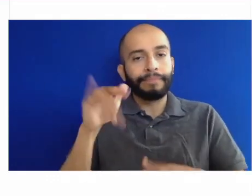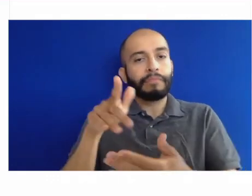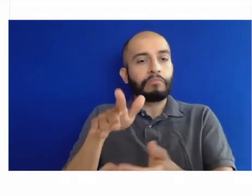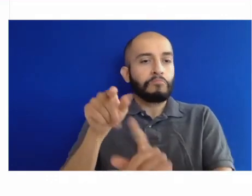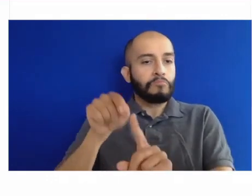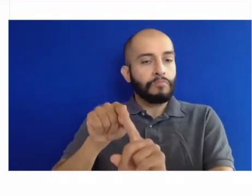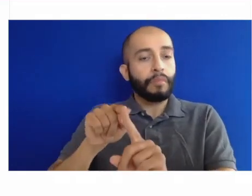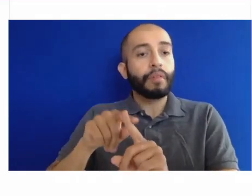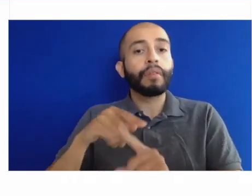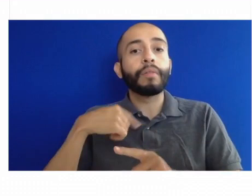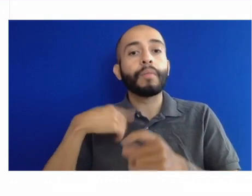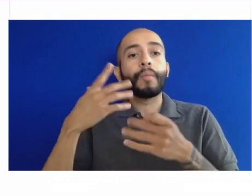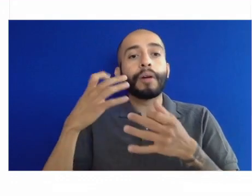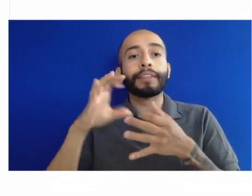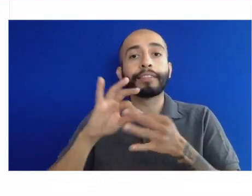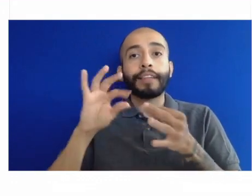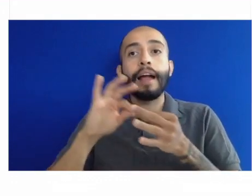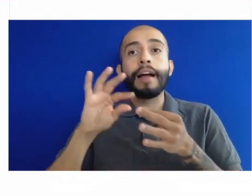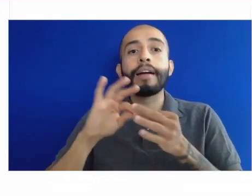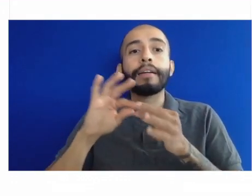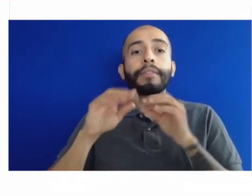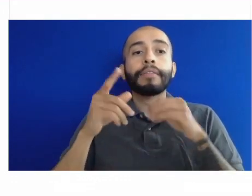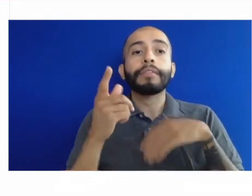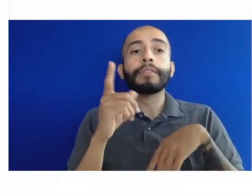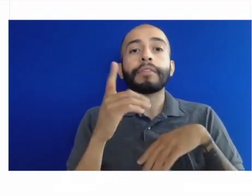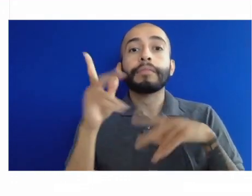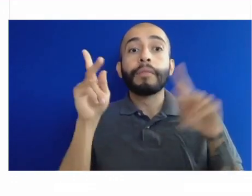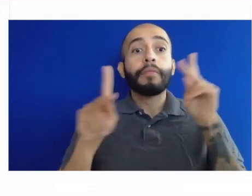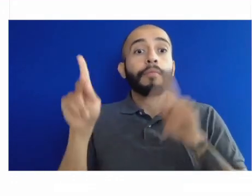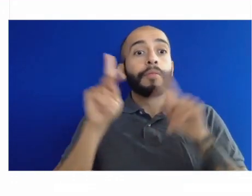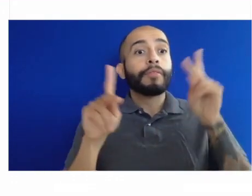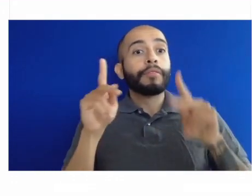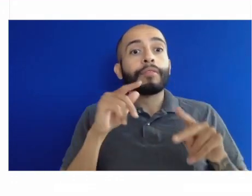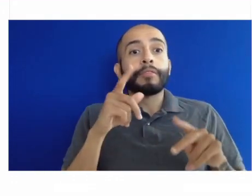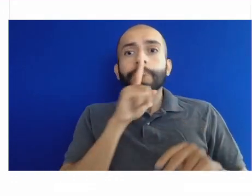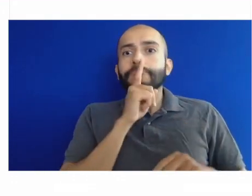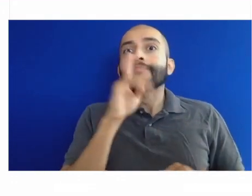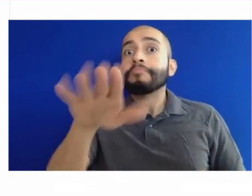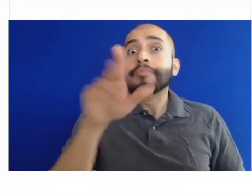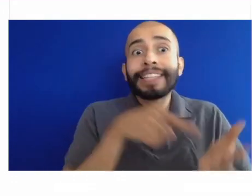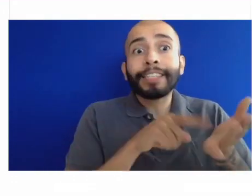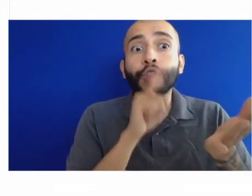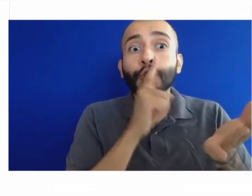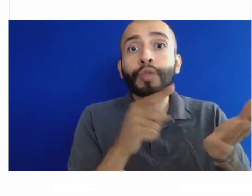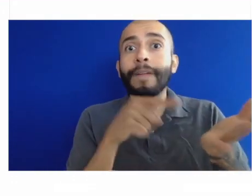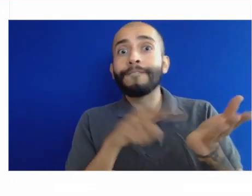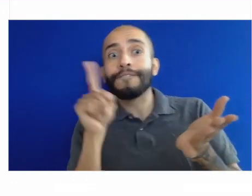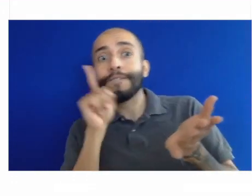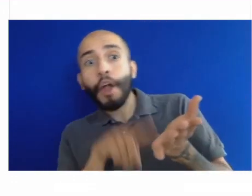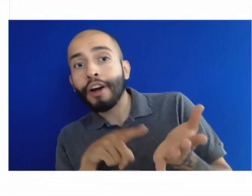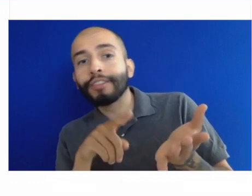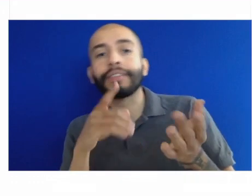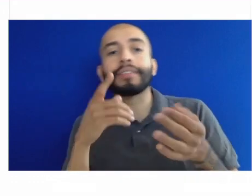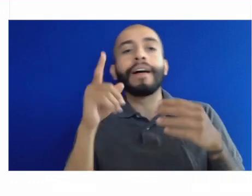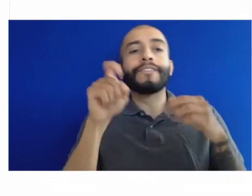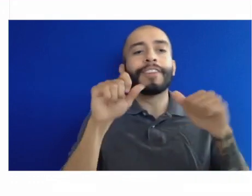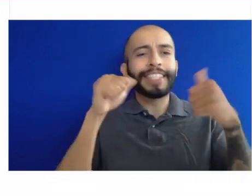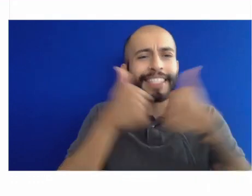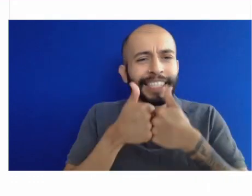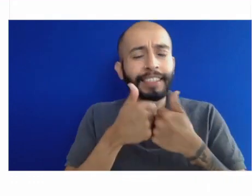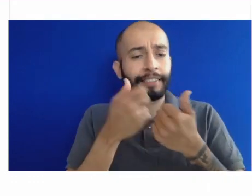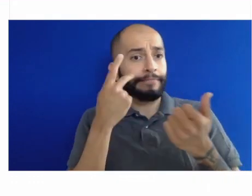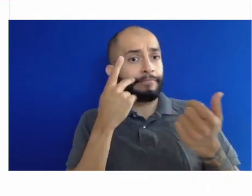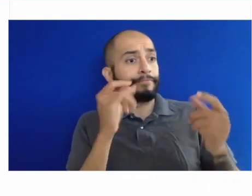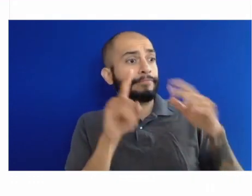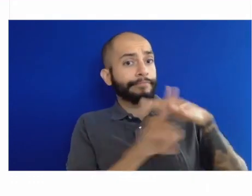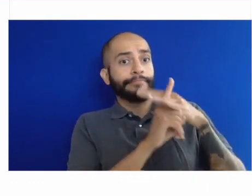false. Rather, if you encounter something that looks like this, you might be manipulated, right? Do with that